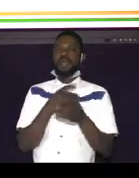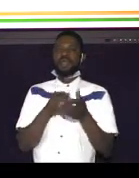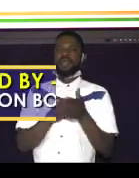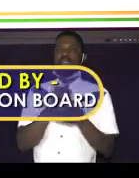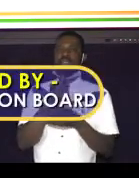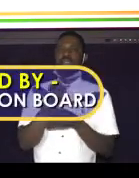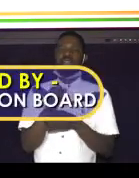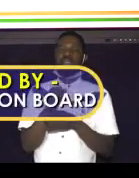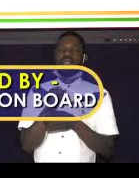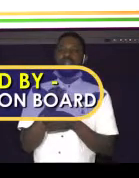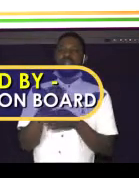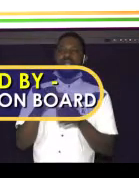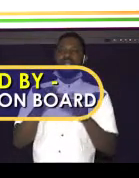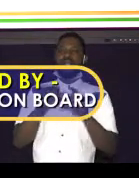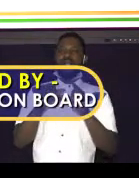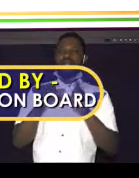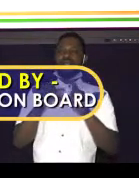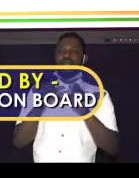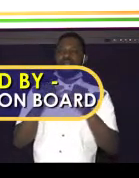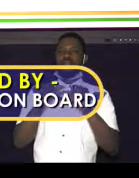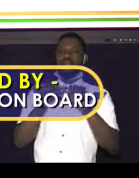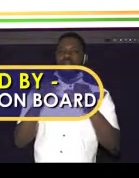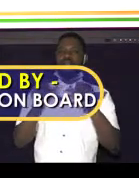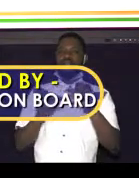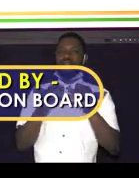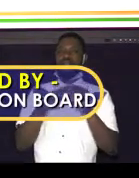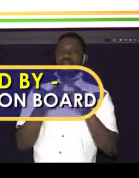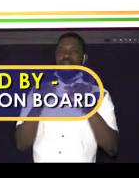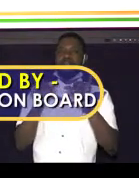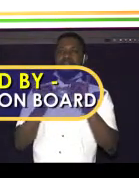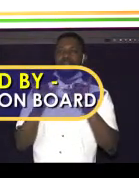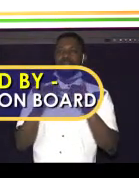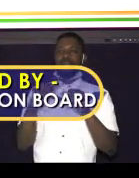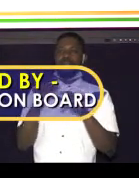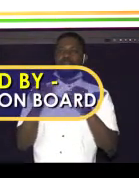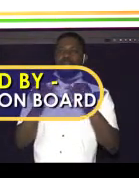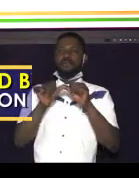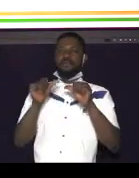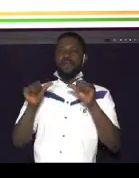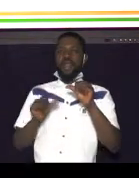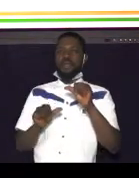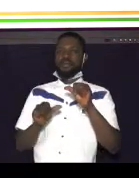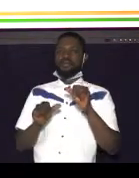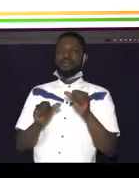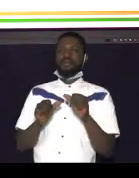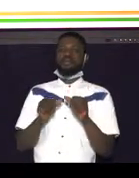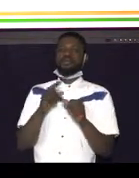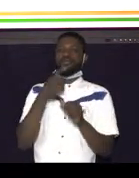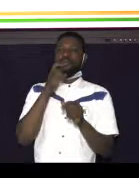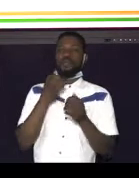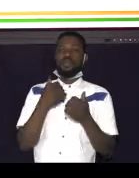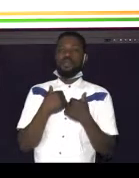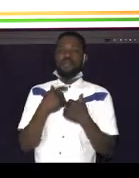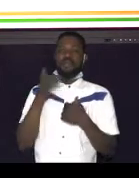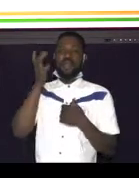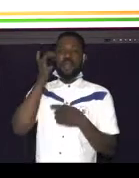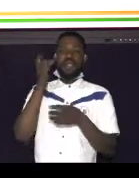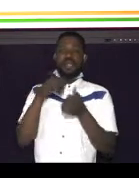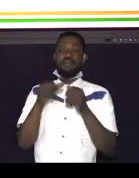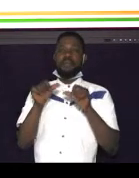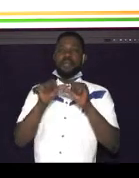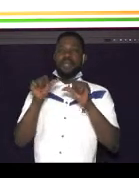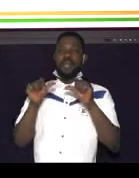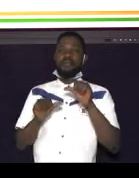it is angles and the measurement of angles. I'm sure you must have heard about the word angle